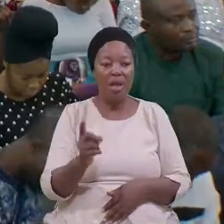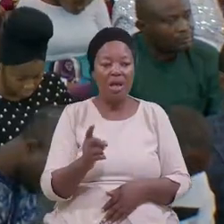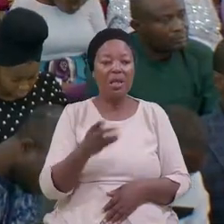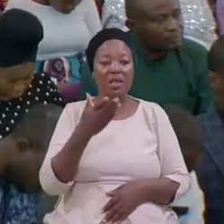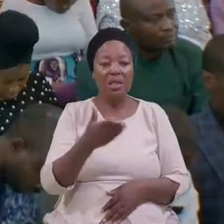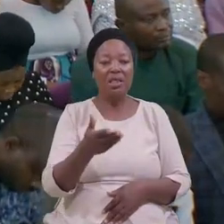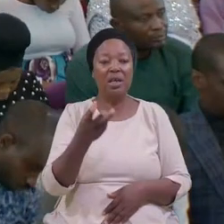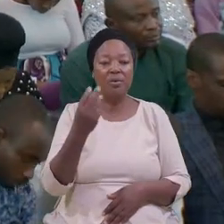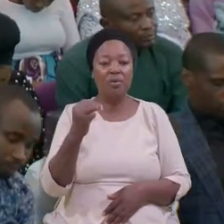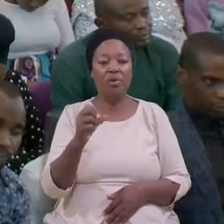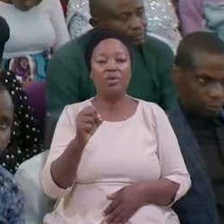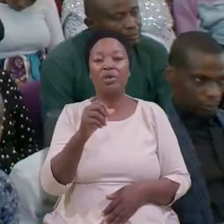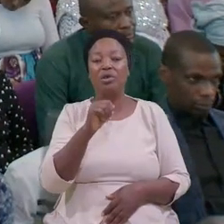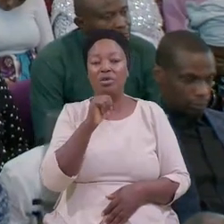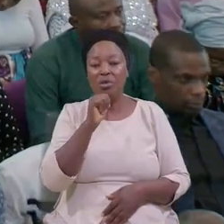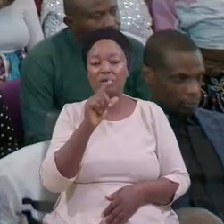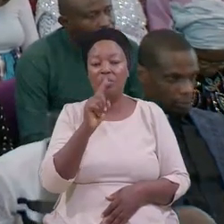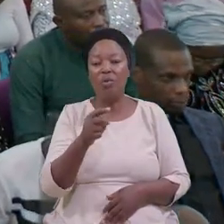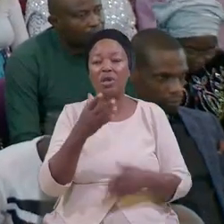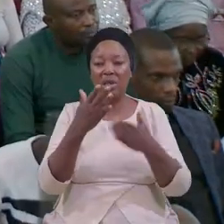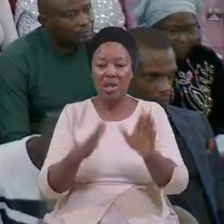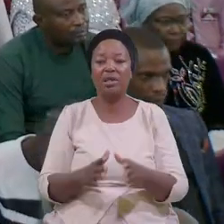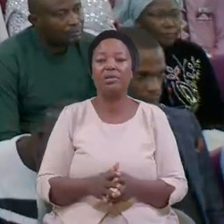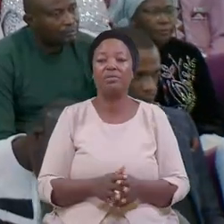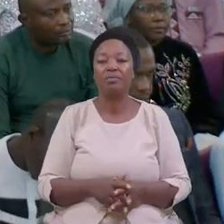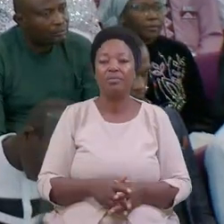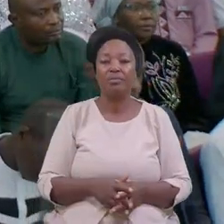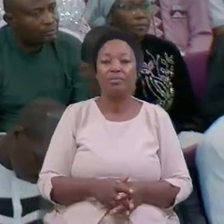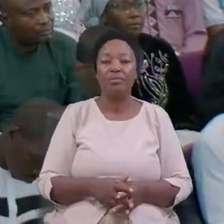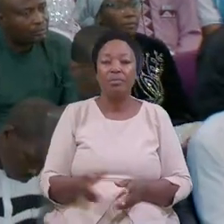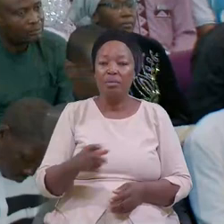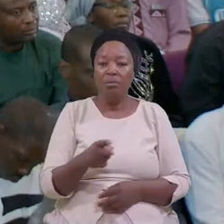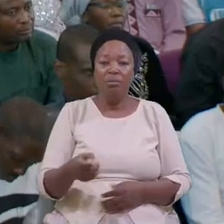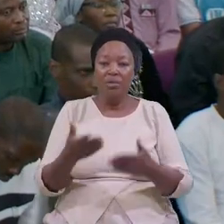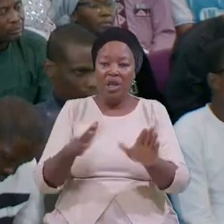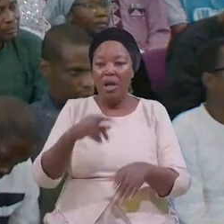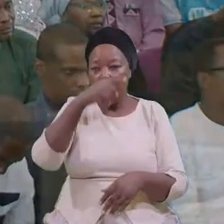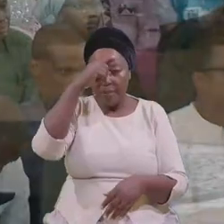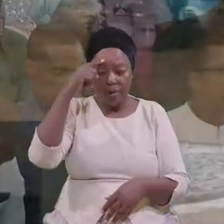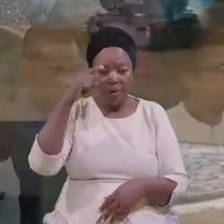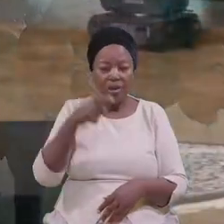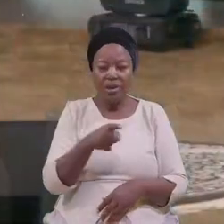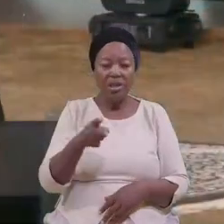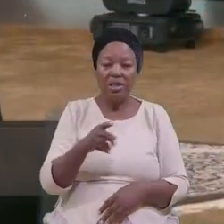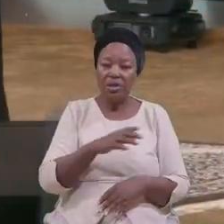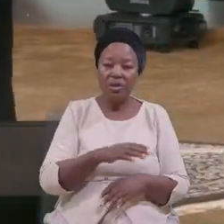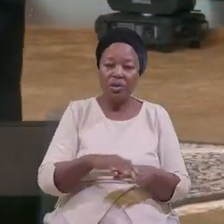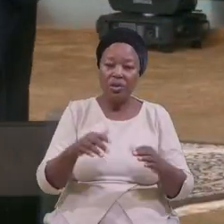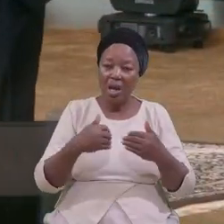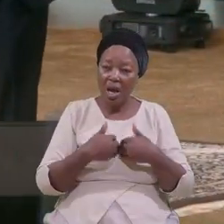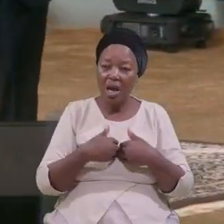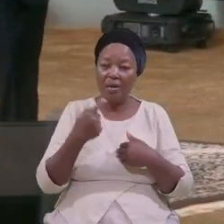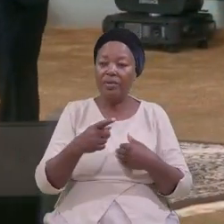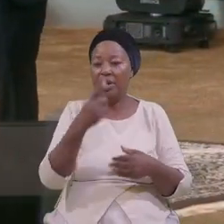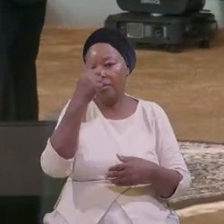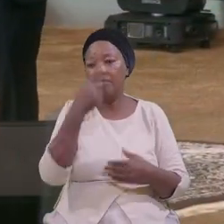was not one dead. They died because they didn't apply, they didn't have the